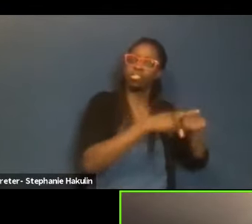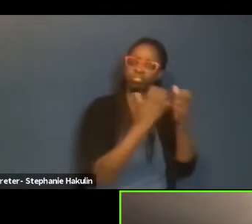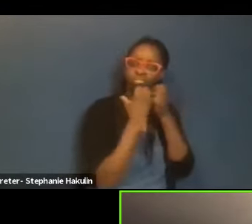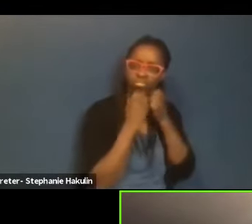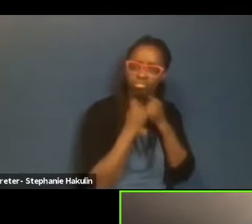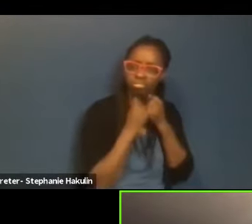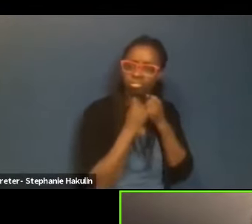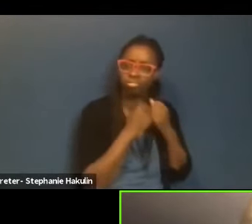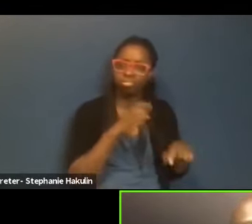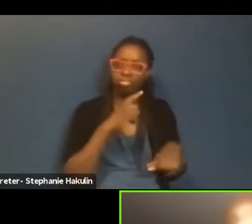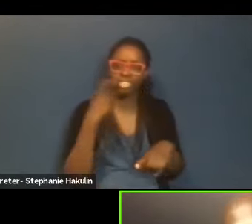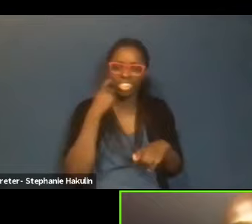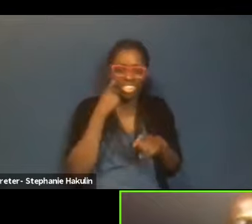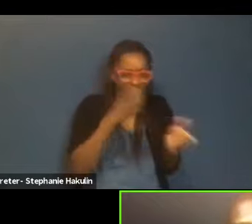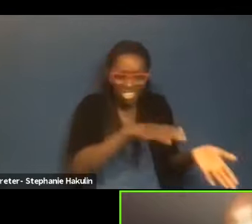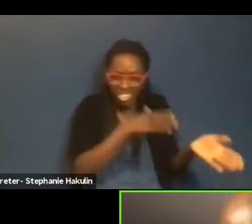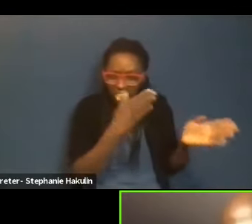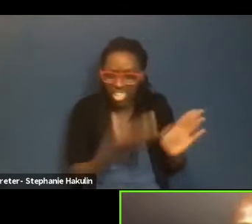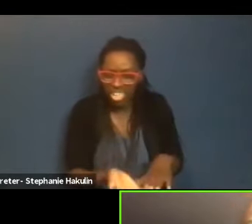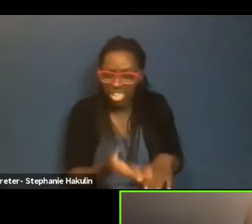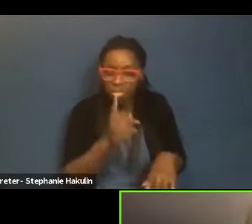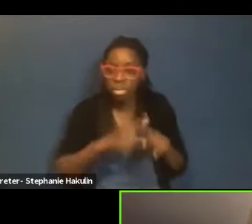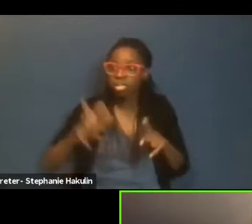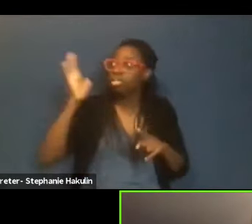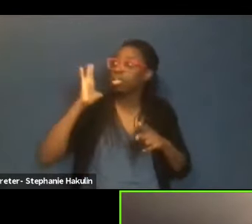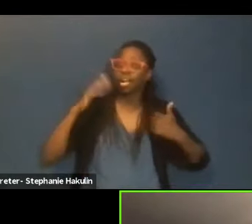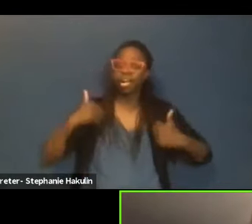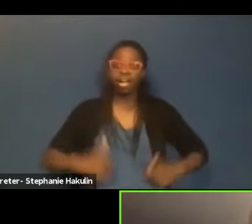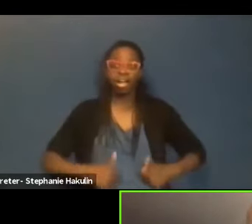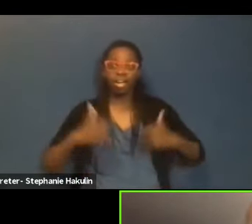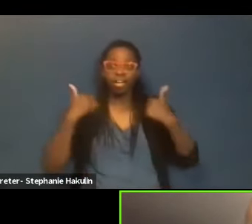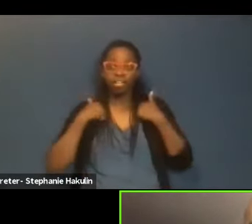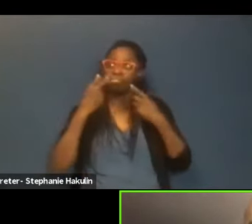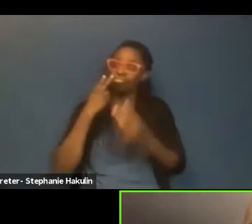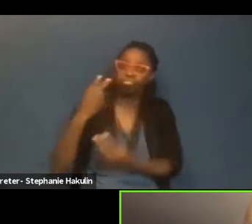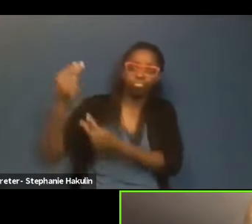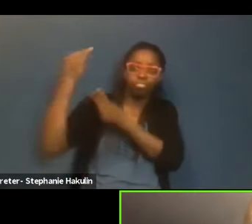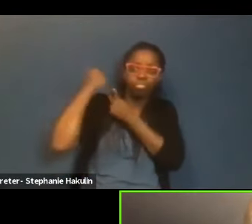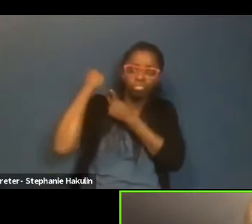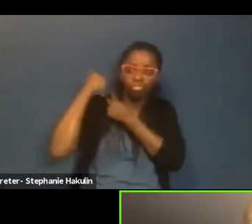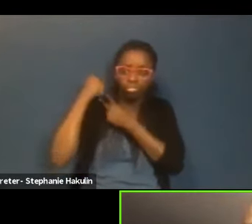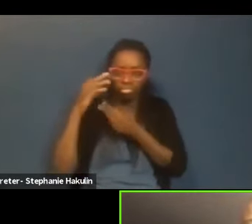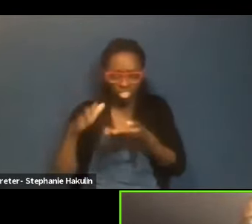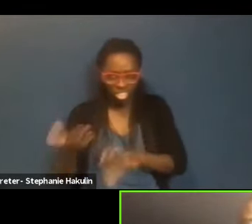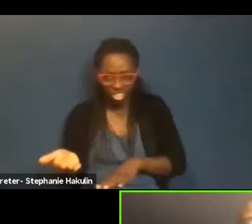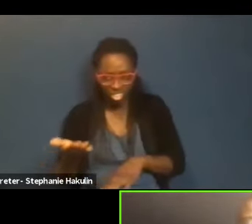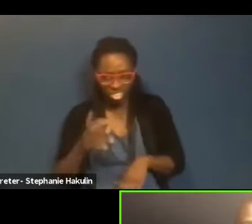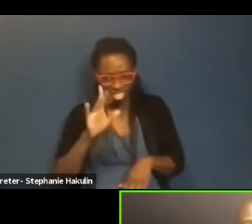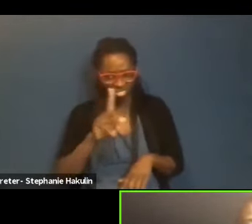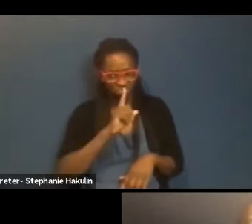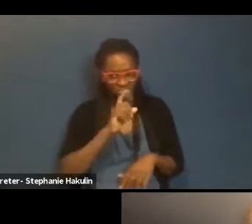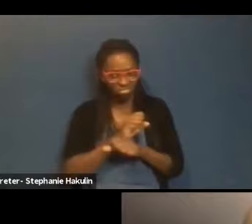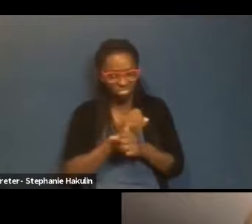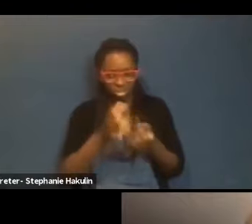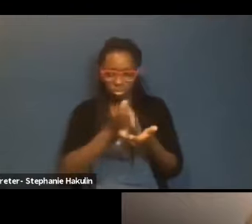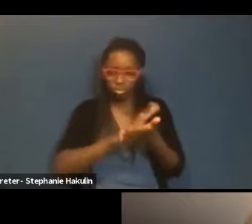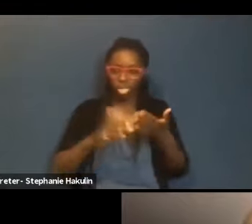living, mourning the death of normalcy. Sure would be great to have someone help us share this